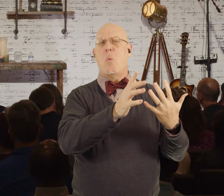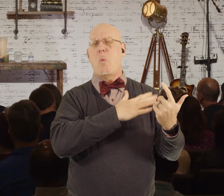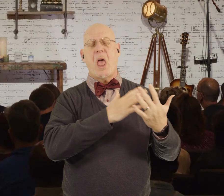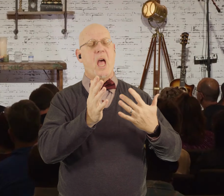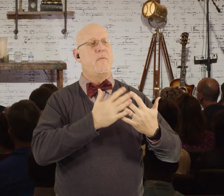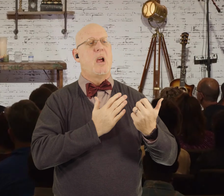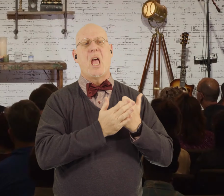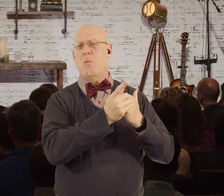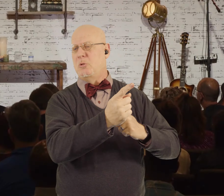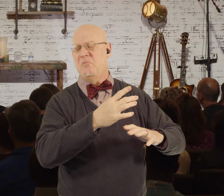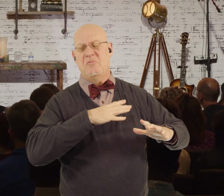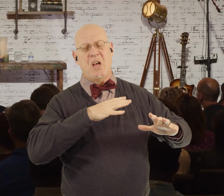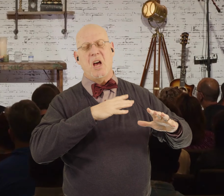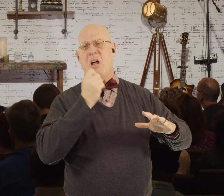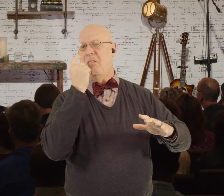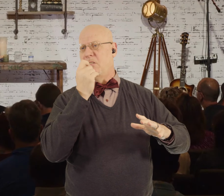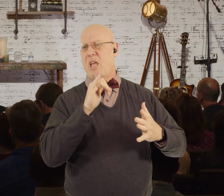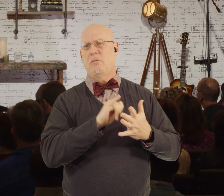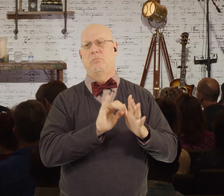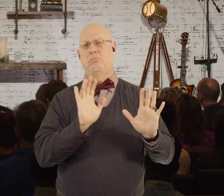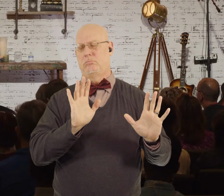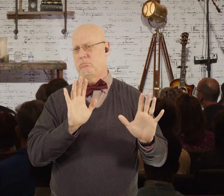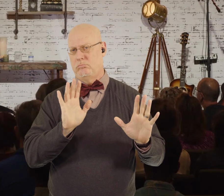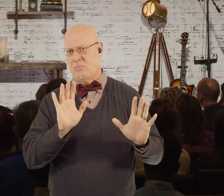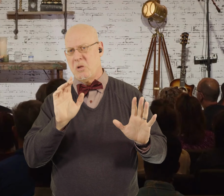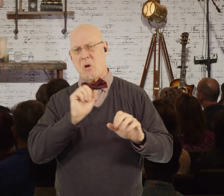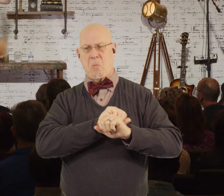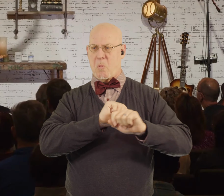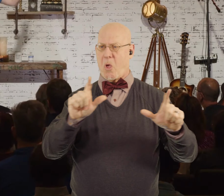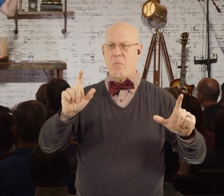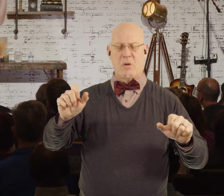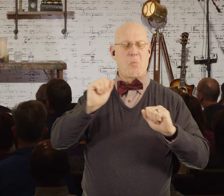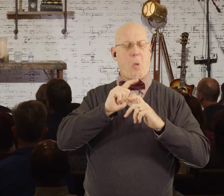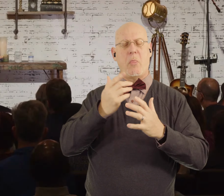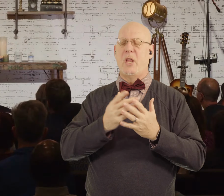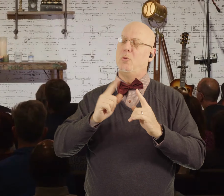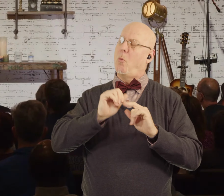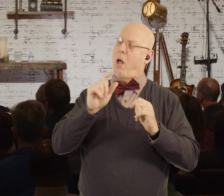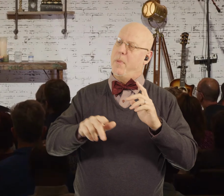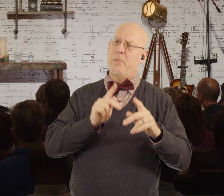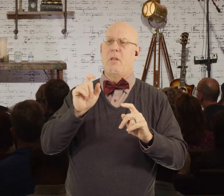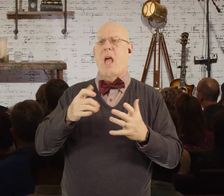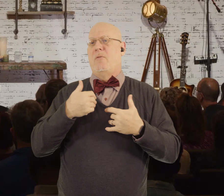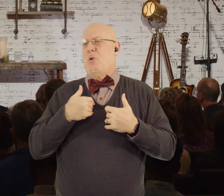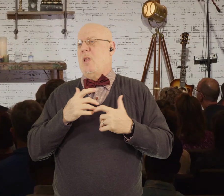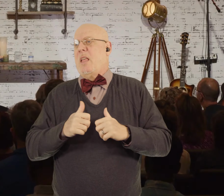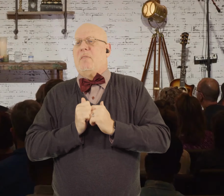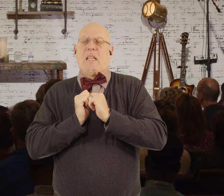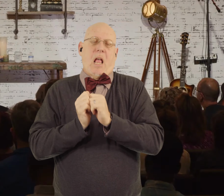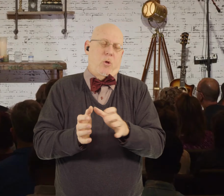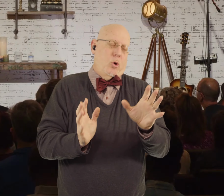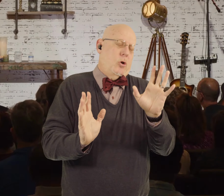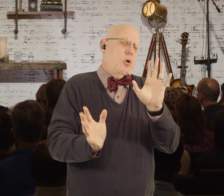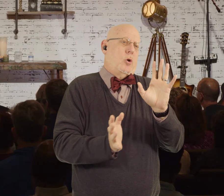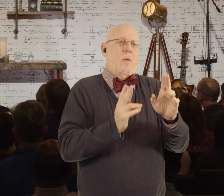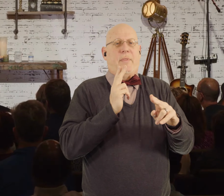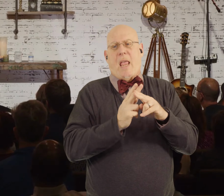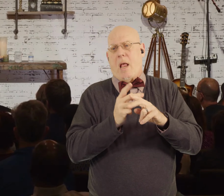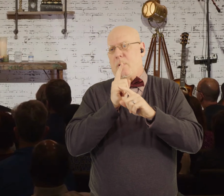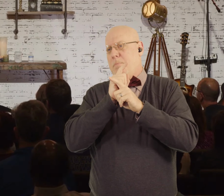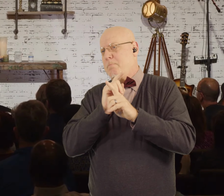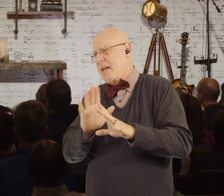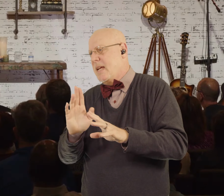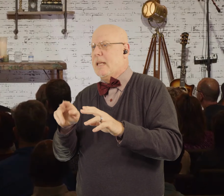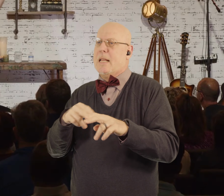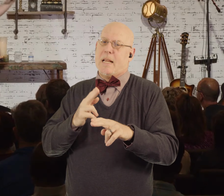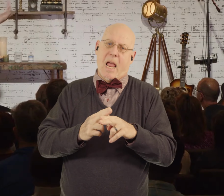Apollo. I'm good with all these. Hey, whatever helps you, I totally get it. I mean, like, look, like, we have to be all things to all people, and we just kind of have to, like, live together.